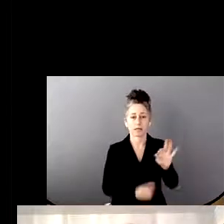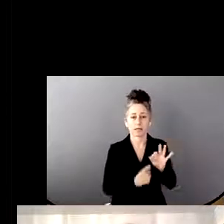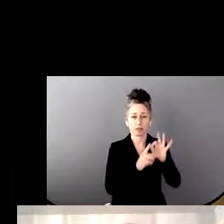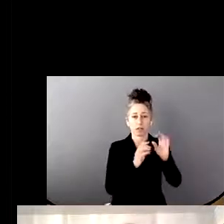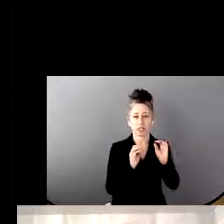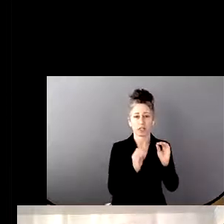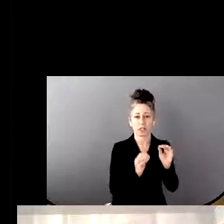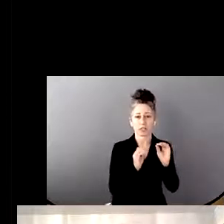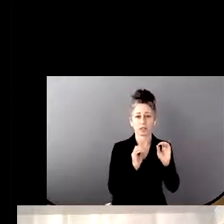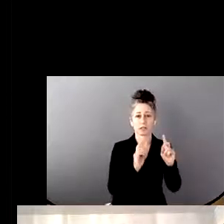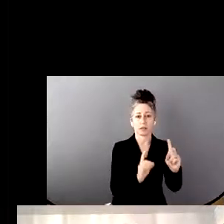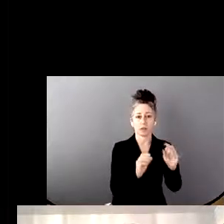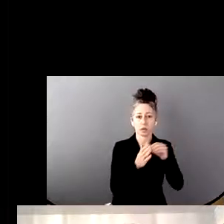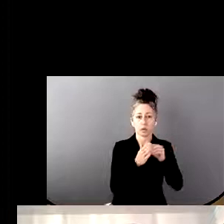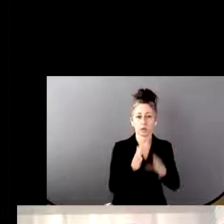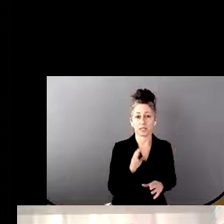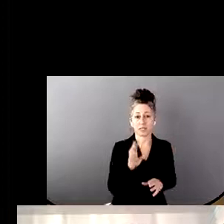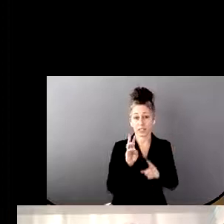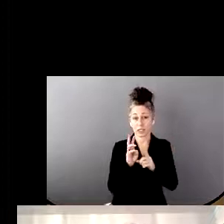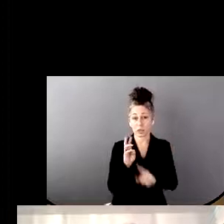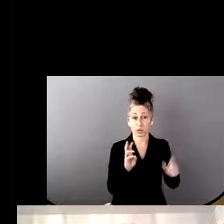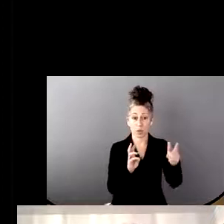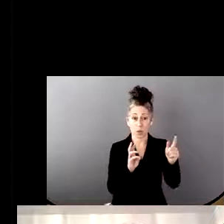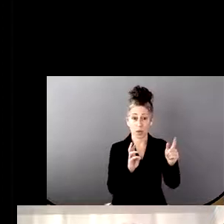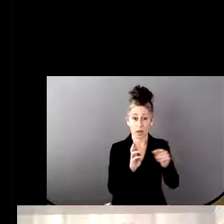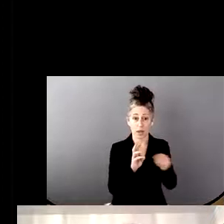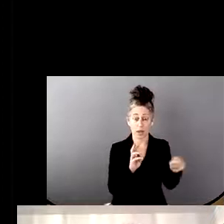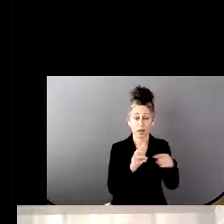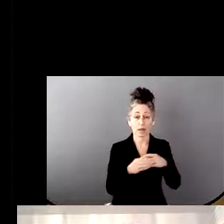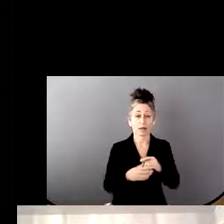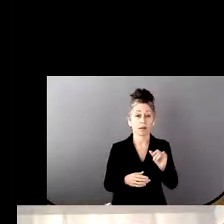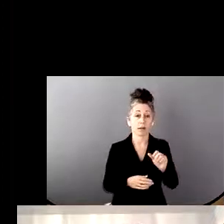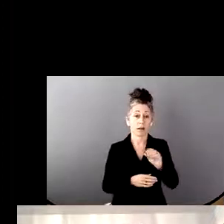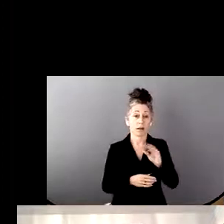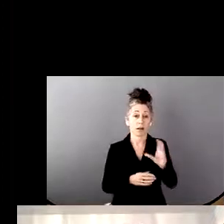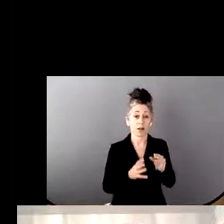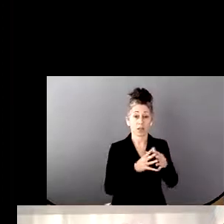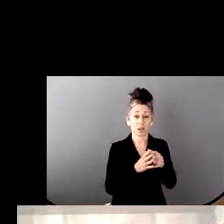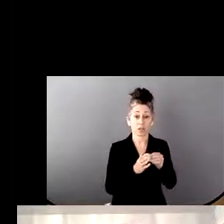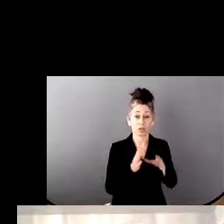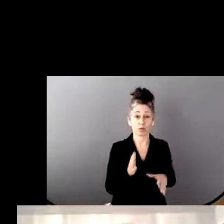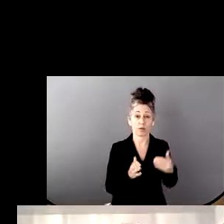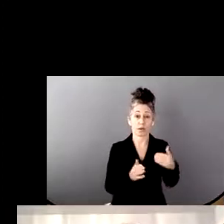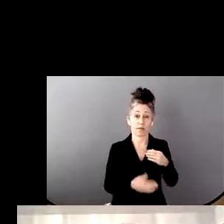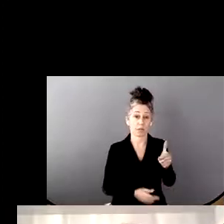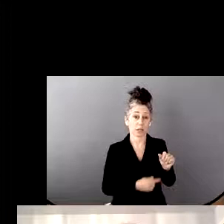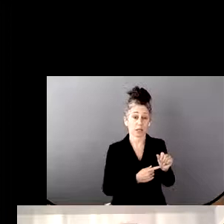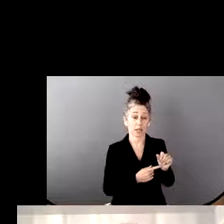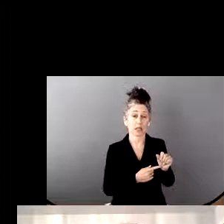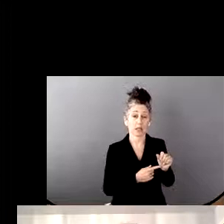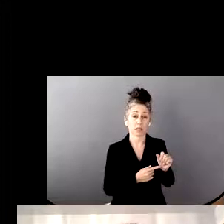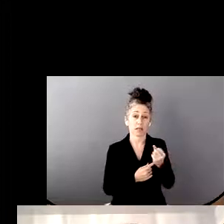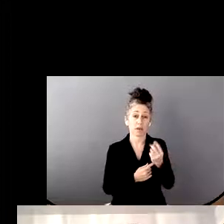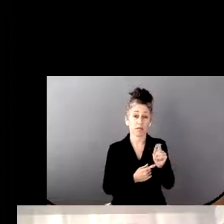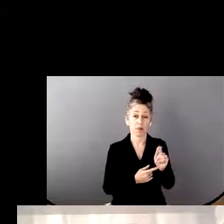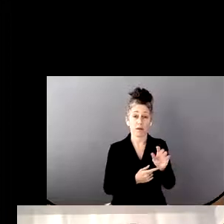students ages 6 to 21. And what we found was that African American students with disabilities were